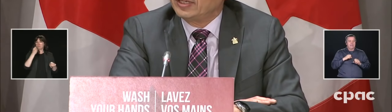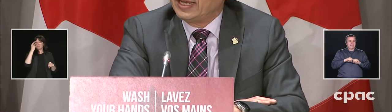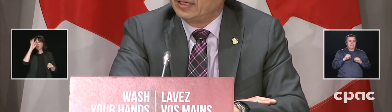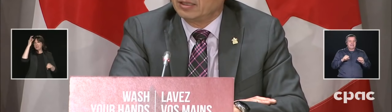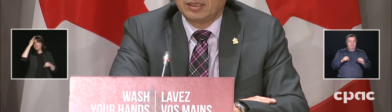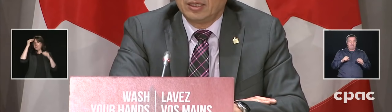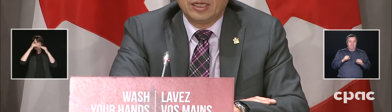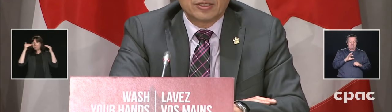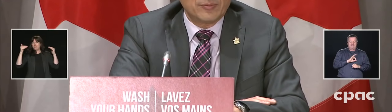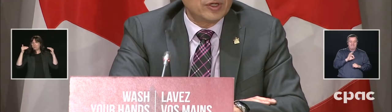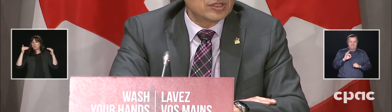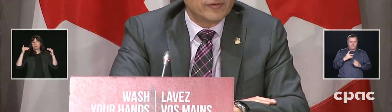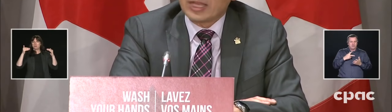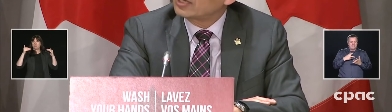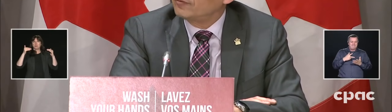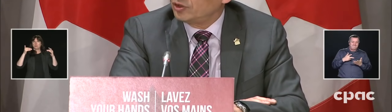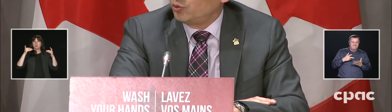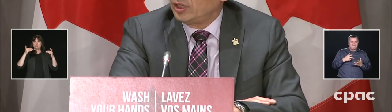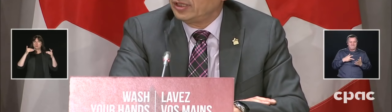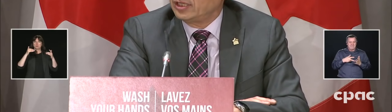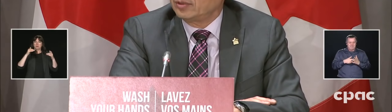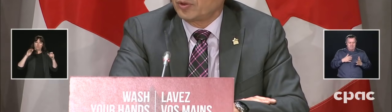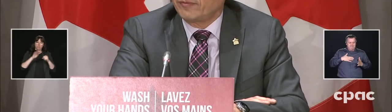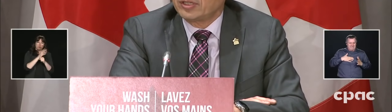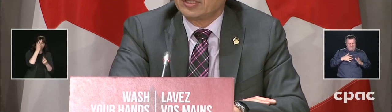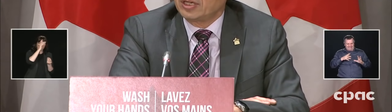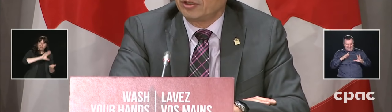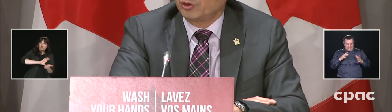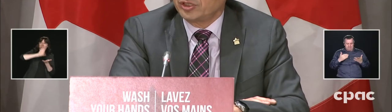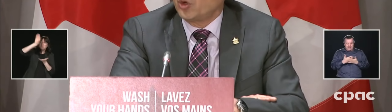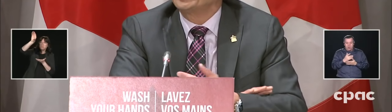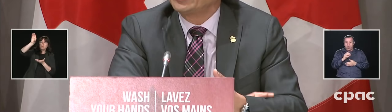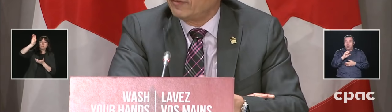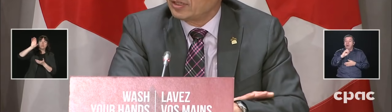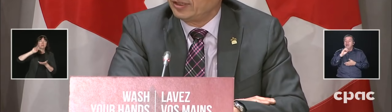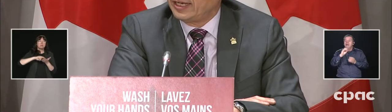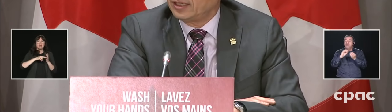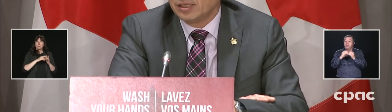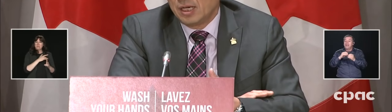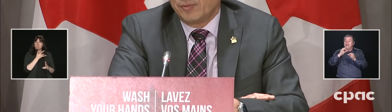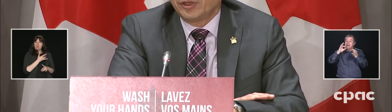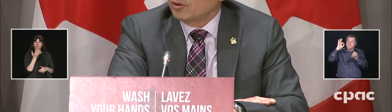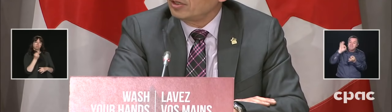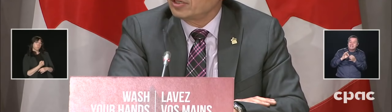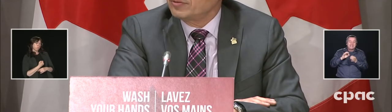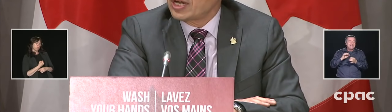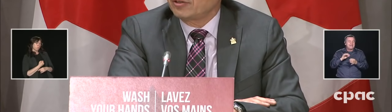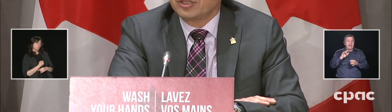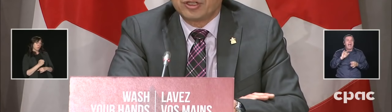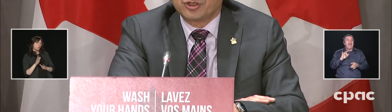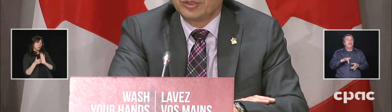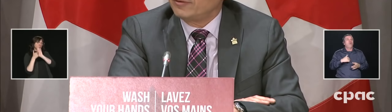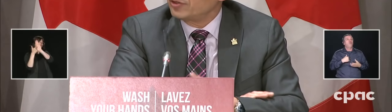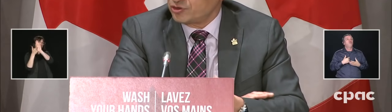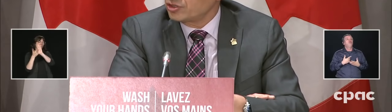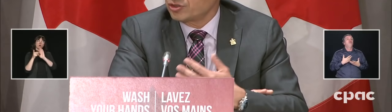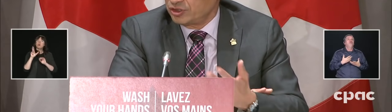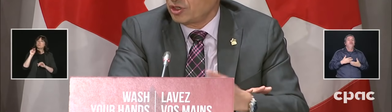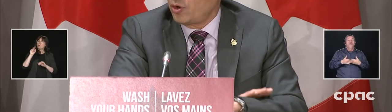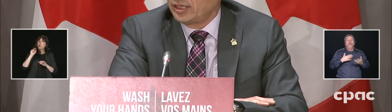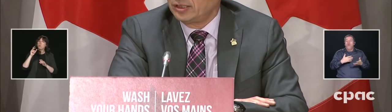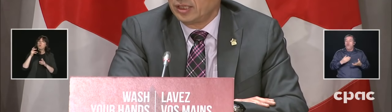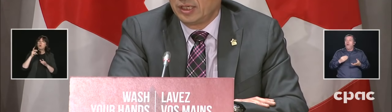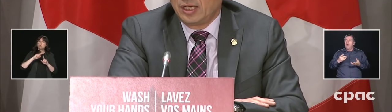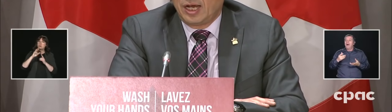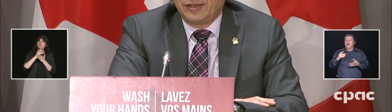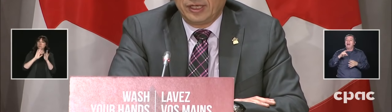percentage of the data. It's not because of a lack of goodwill and that the provinces and territories don't want to give us their data, but there are some challenges, issues, infrastructure, and